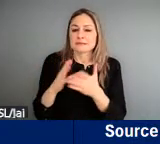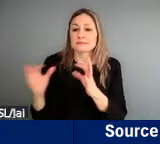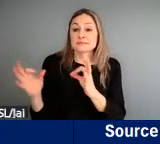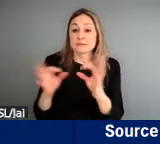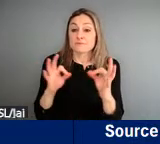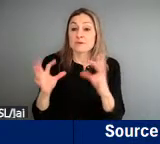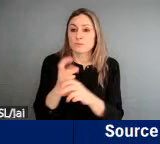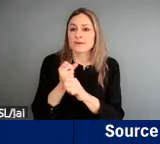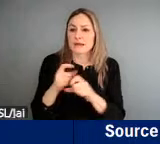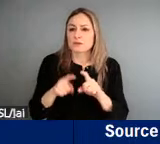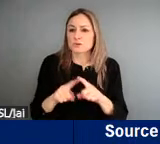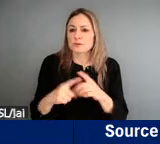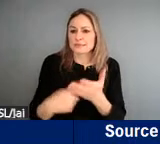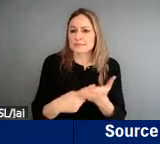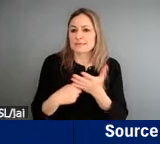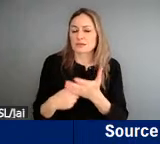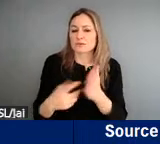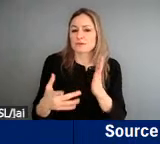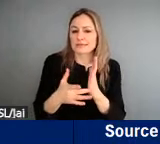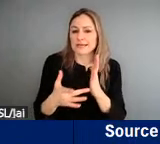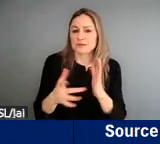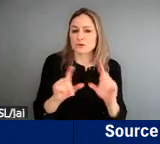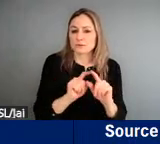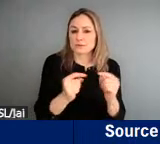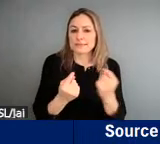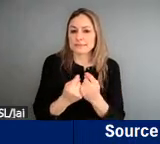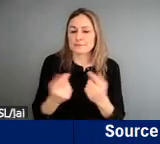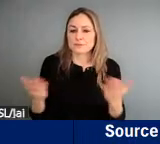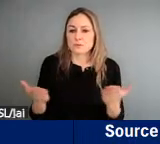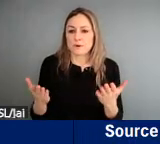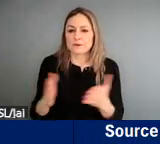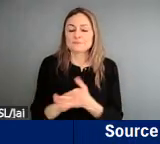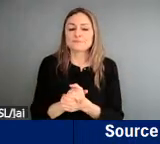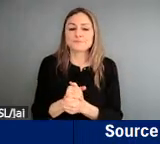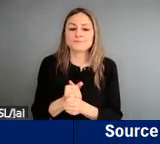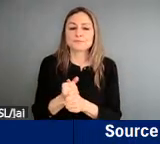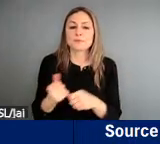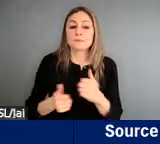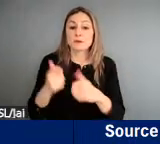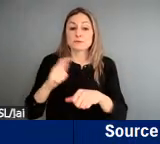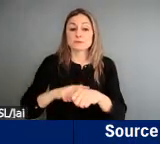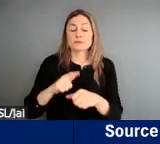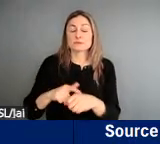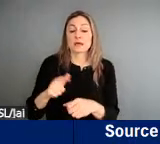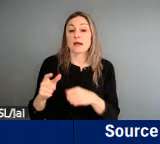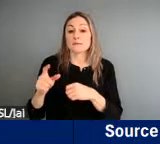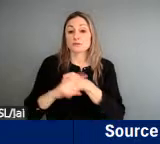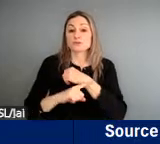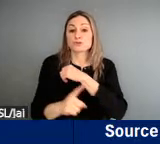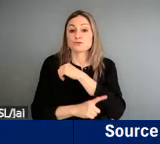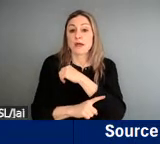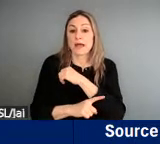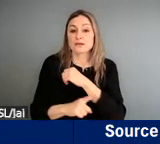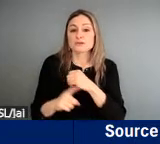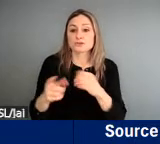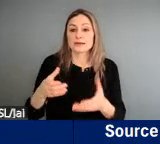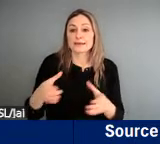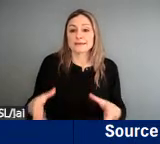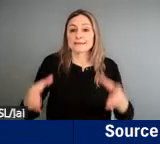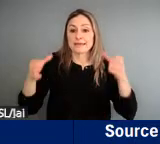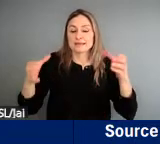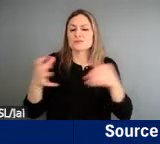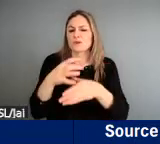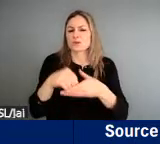in discussion from our technical teams is that typically trash cans are part of standards that are